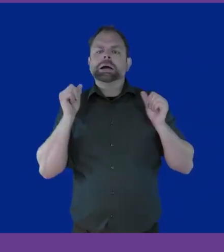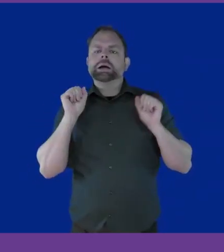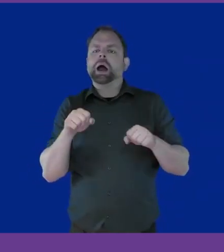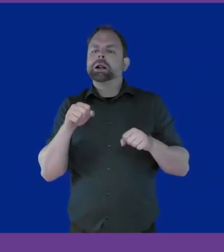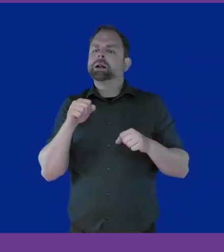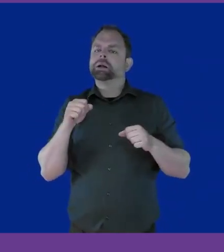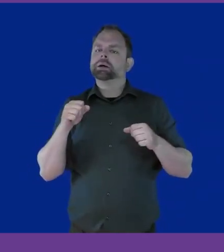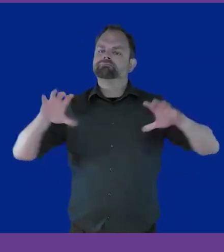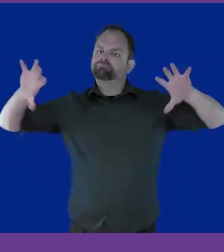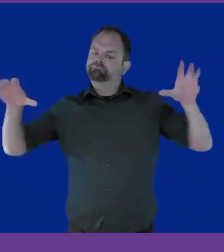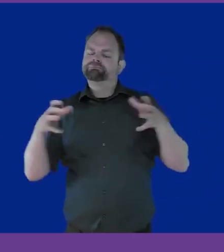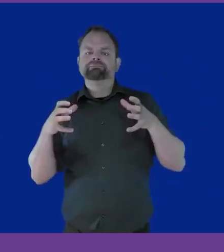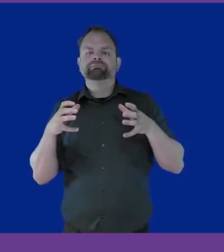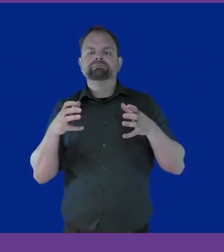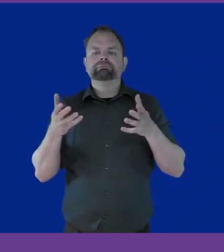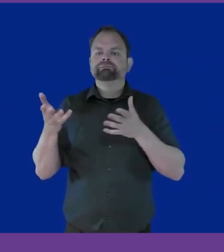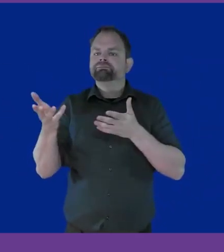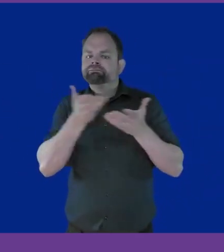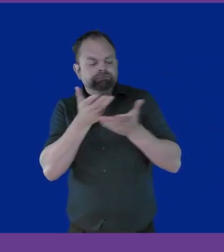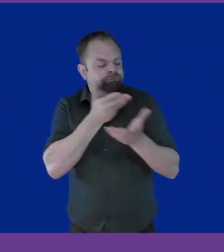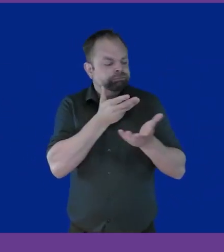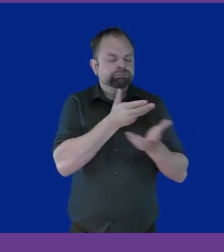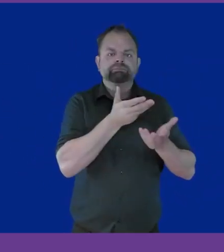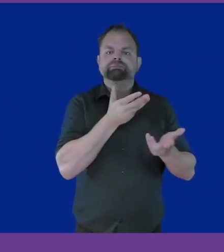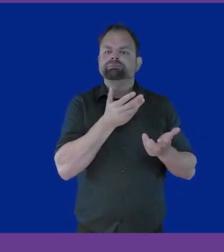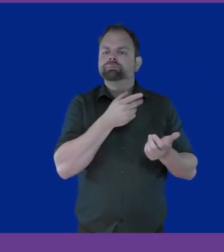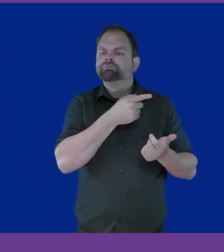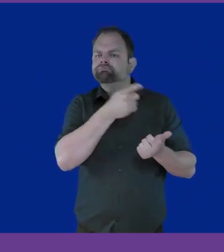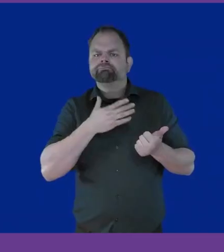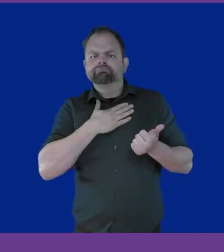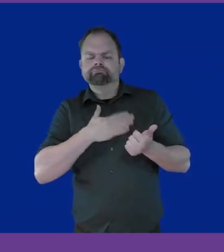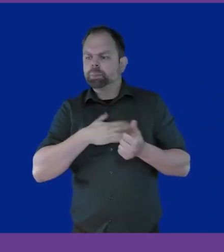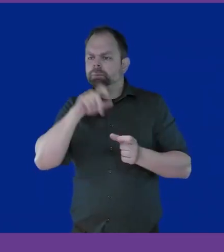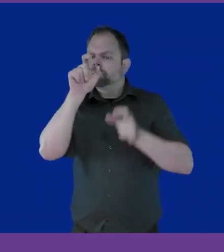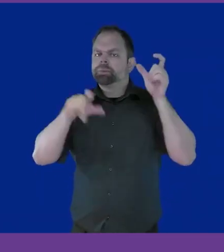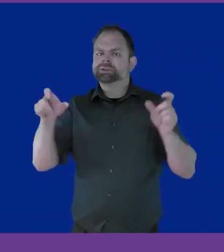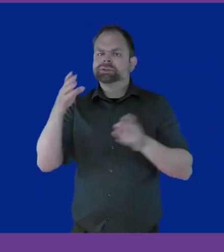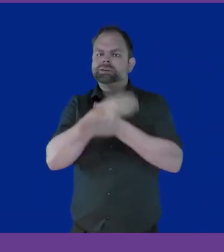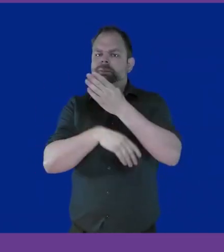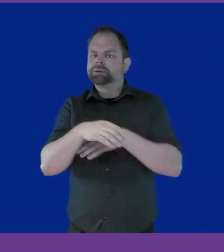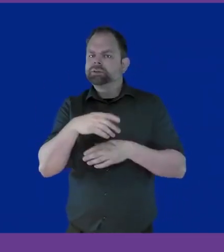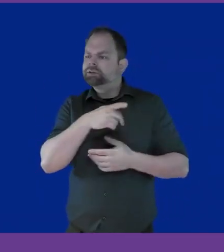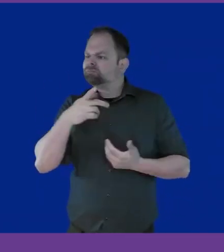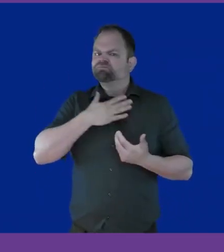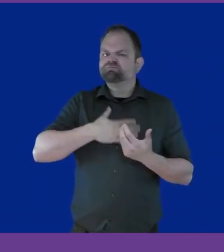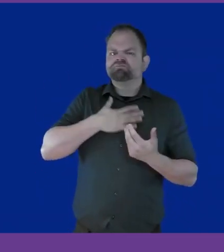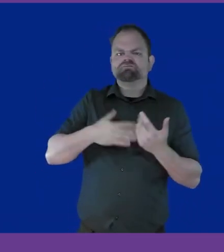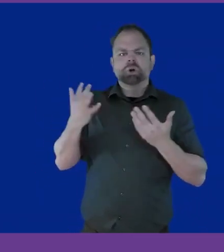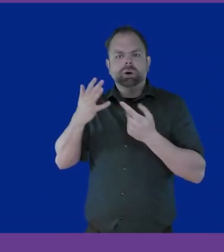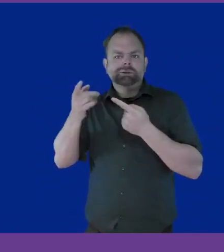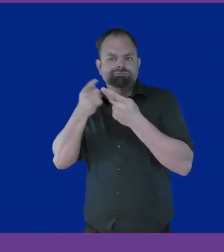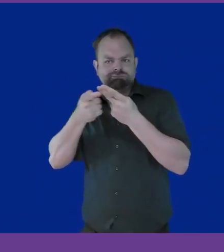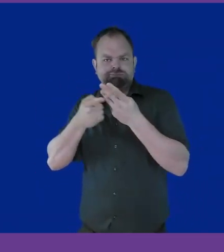we organized an event talking about accessibility on emergency, and the representative of people